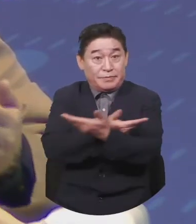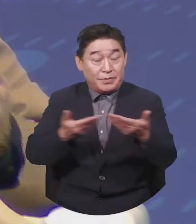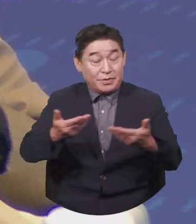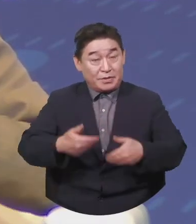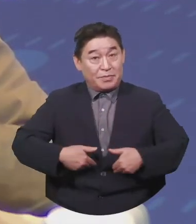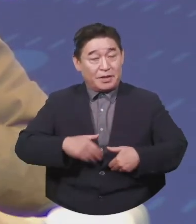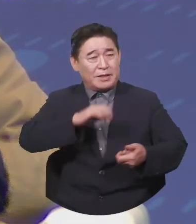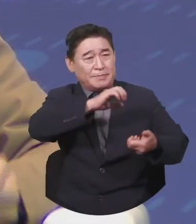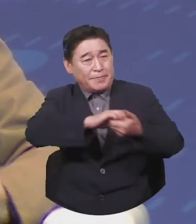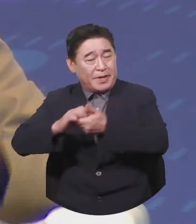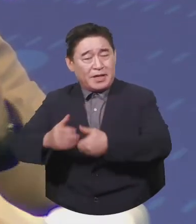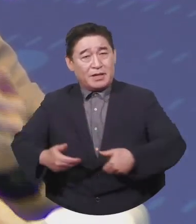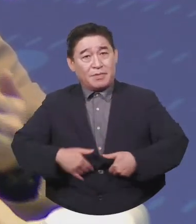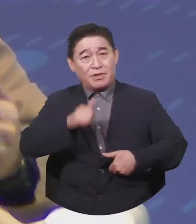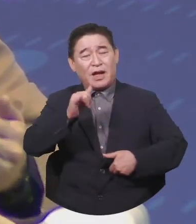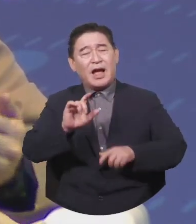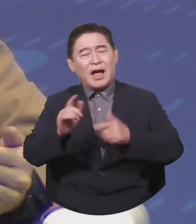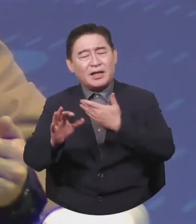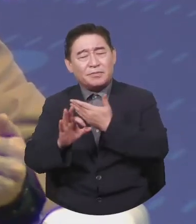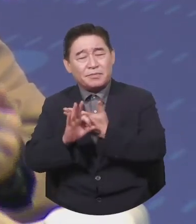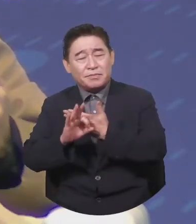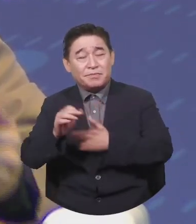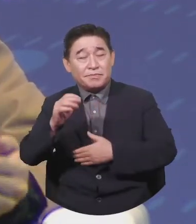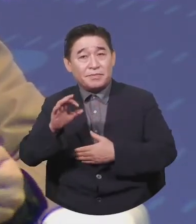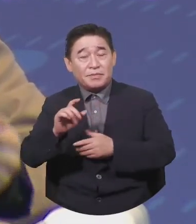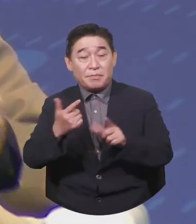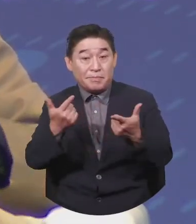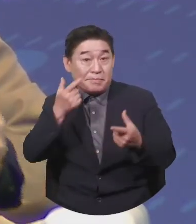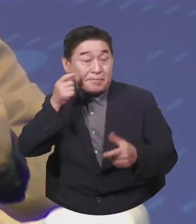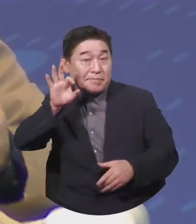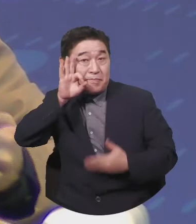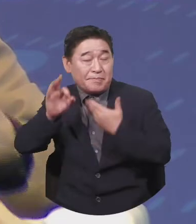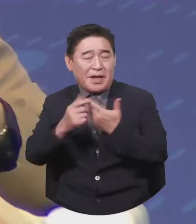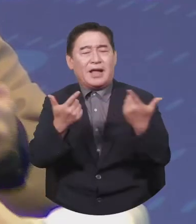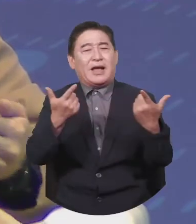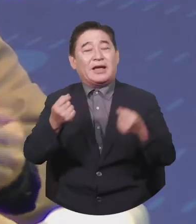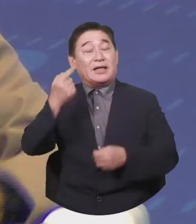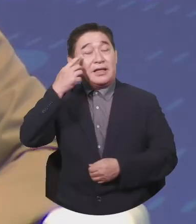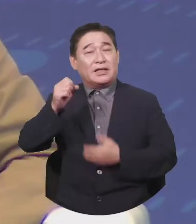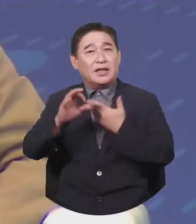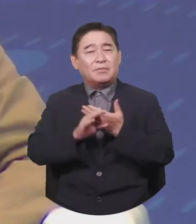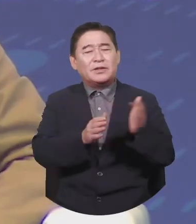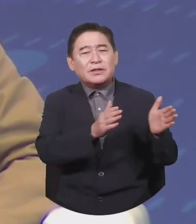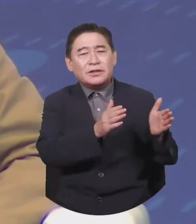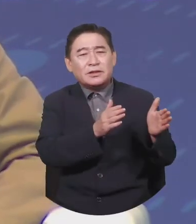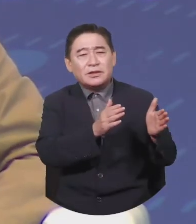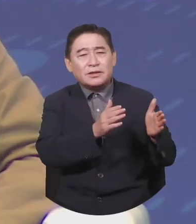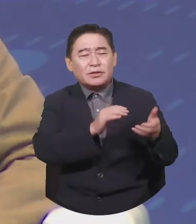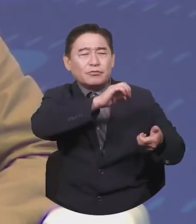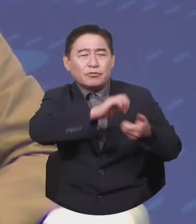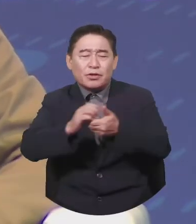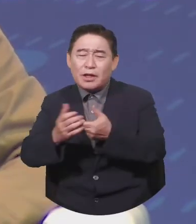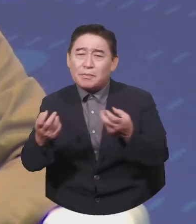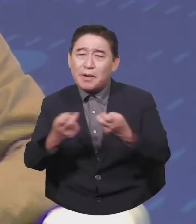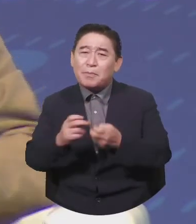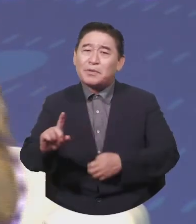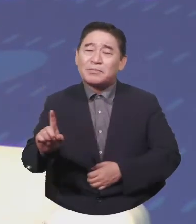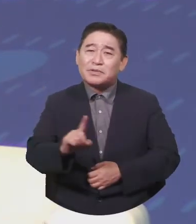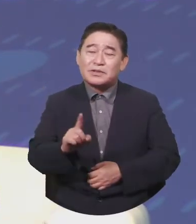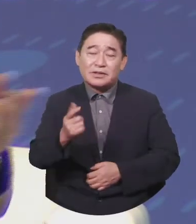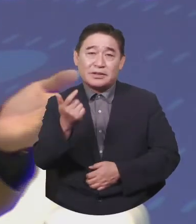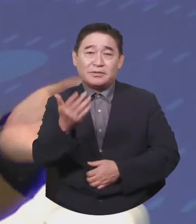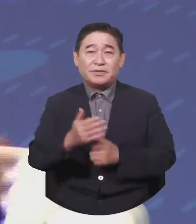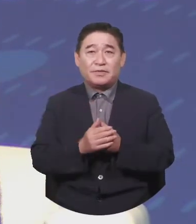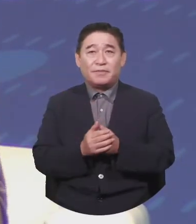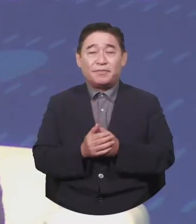If you agree with that, what kind of the solution method you can use for the formalized SSC? And then the last